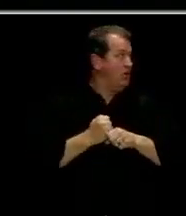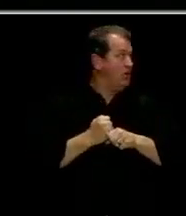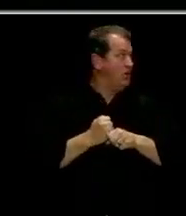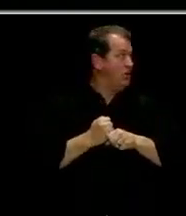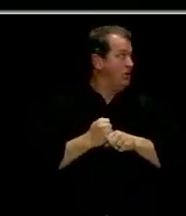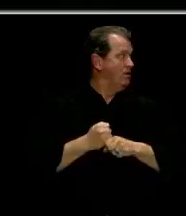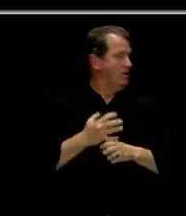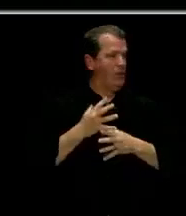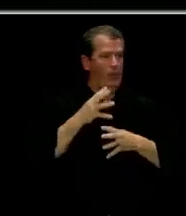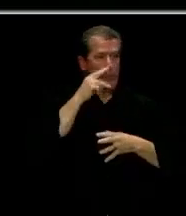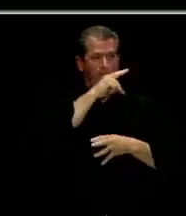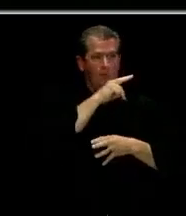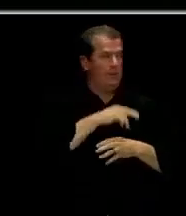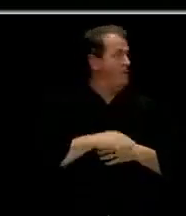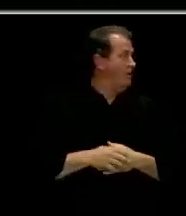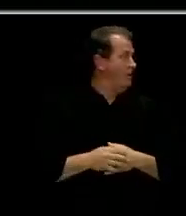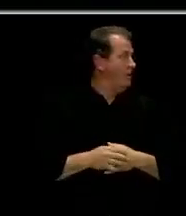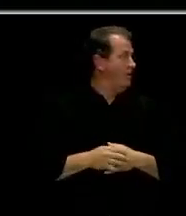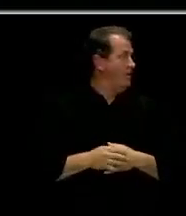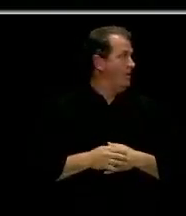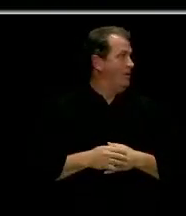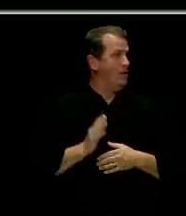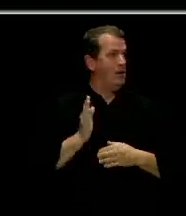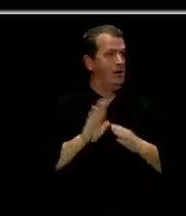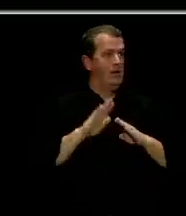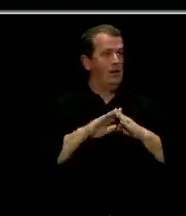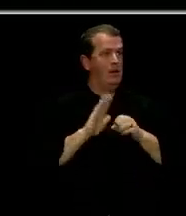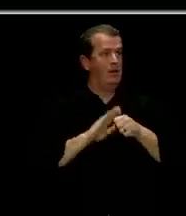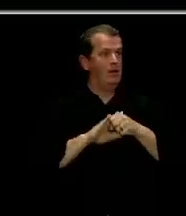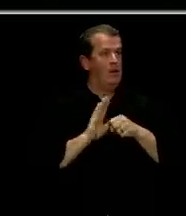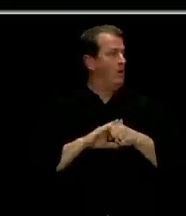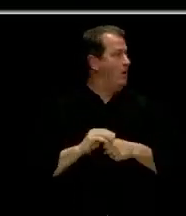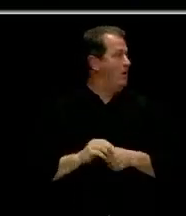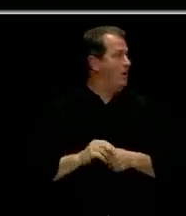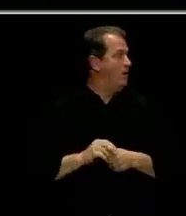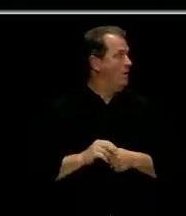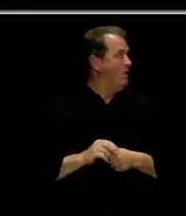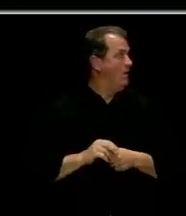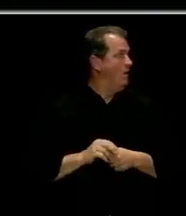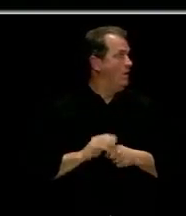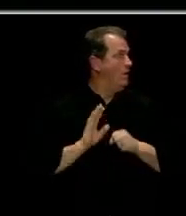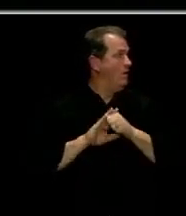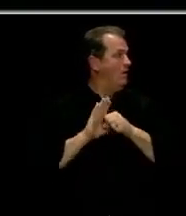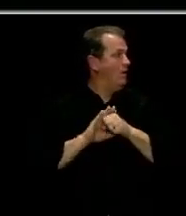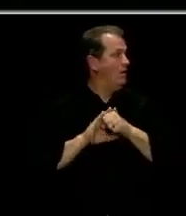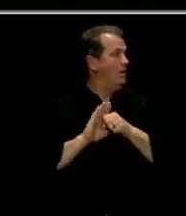Family Café. Hello? Uh-oh.